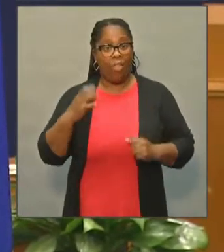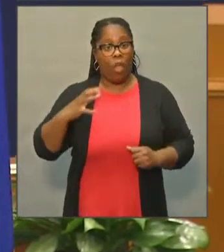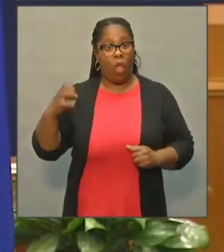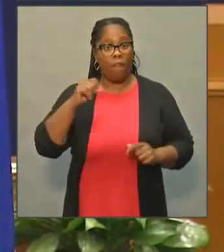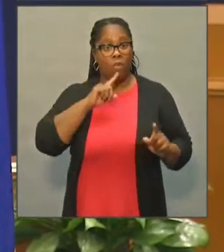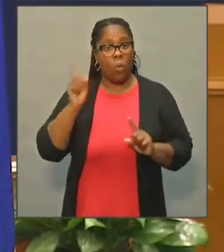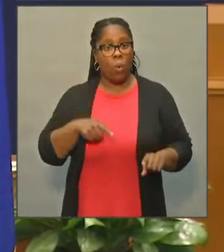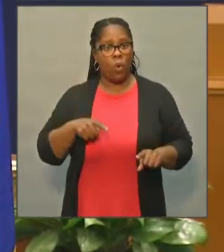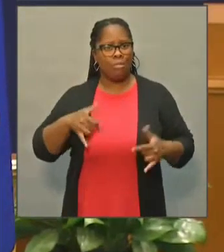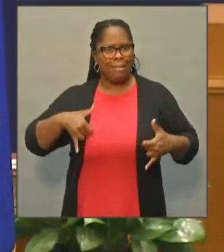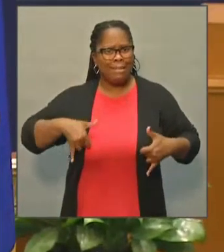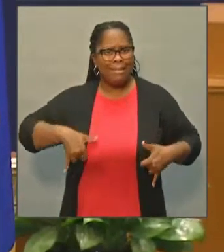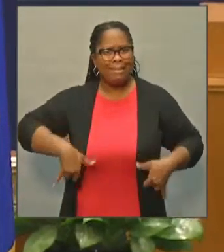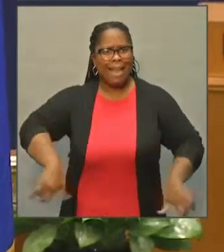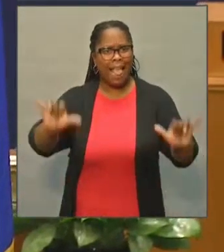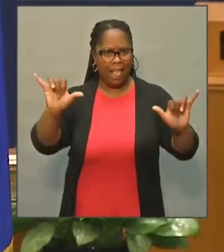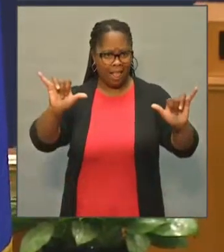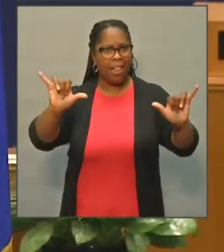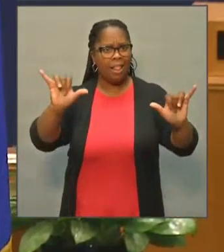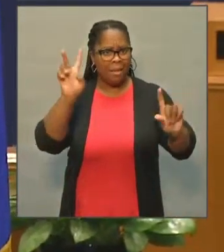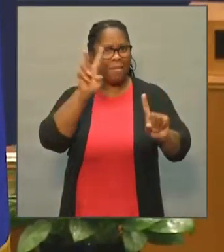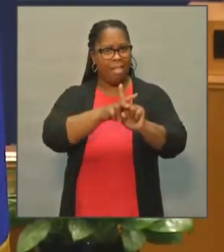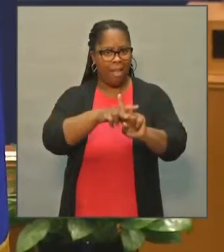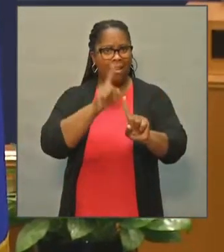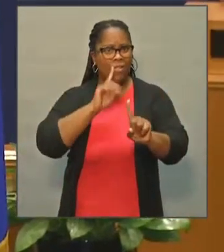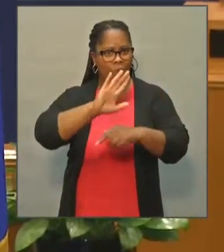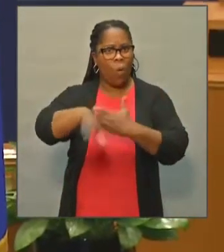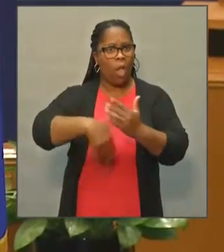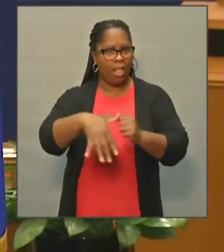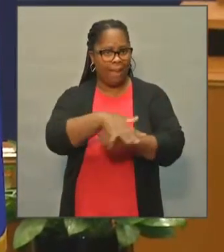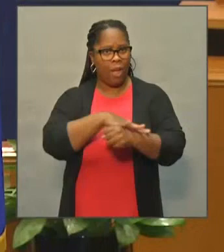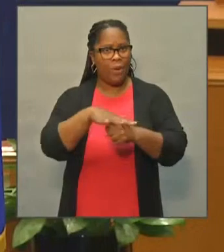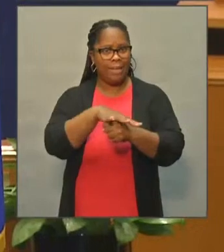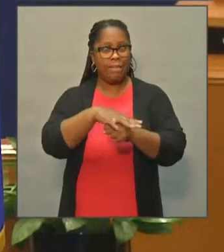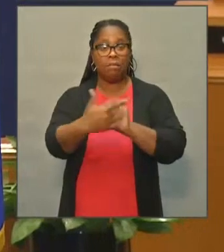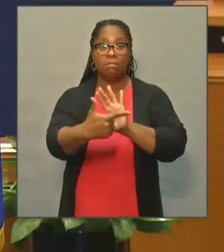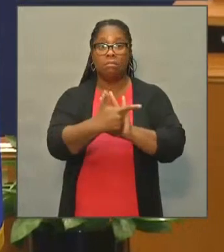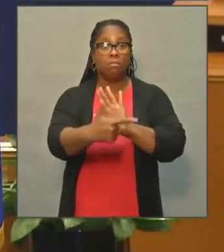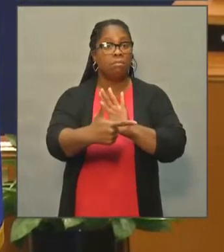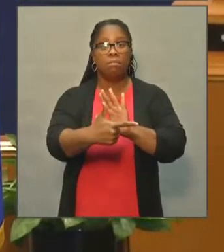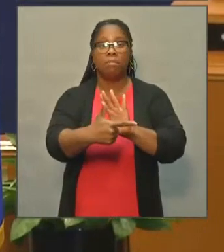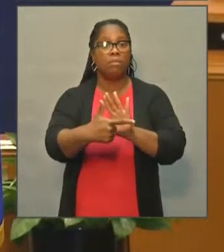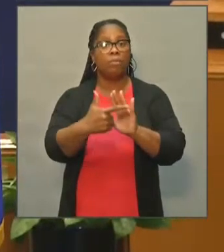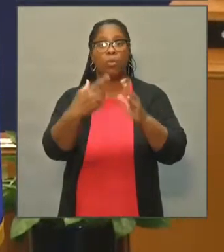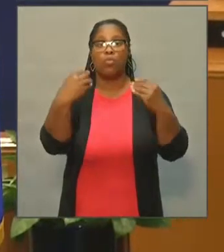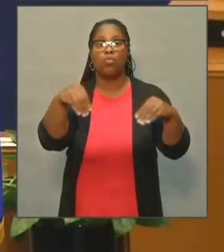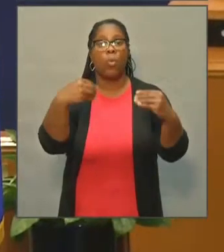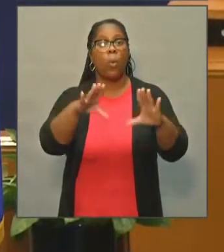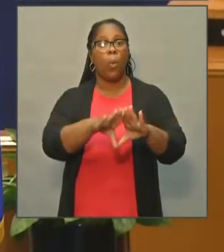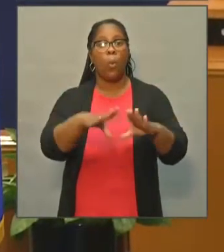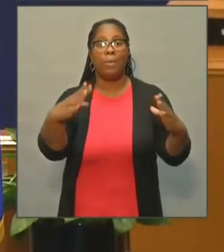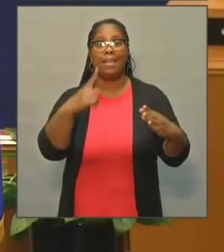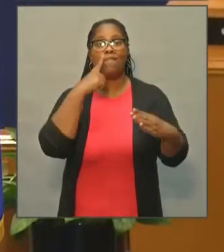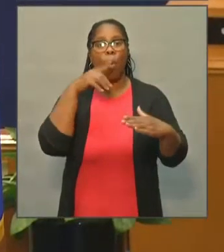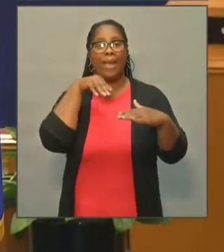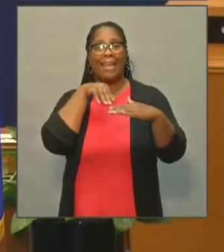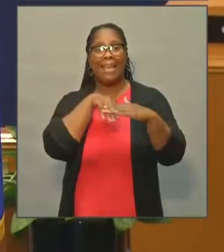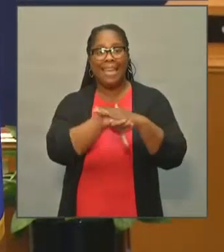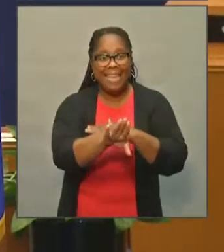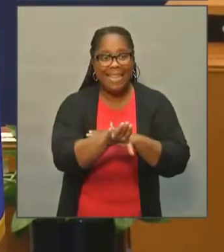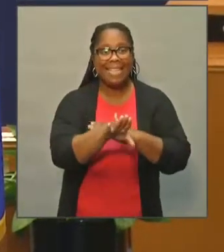still in effect for all of our counties, and it does prohibit retail businesses from opening for in-store